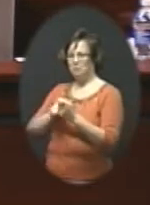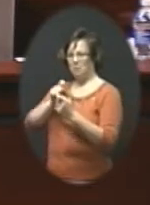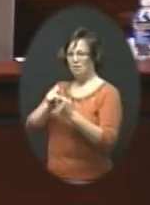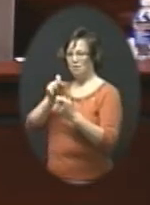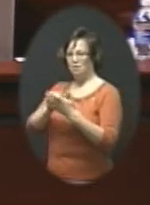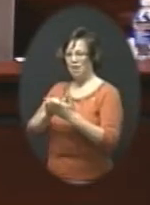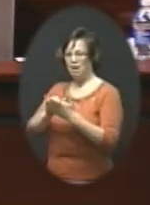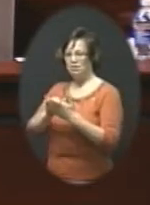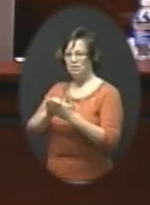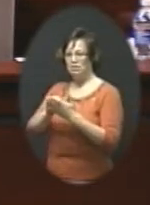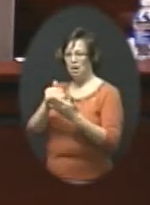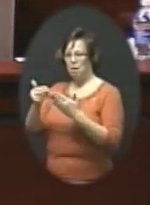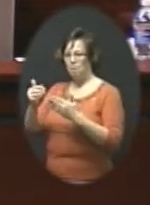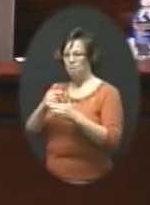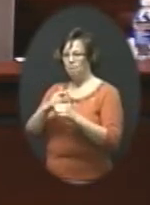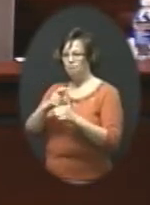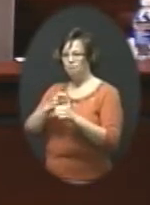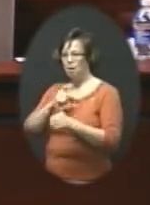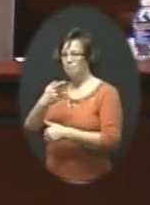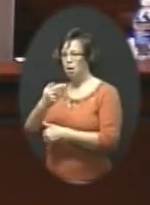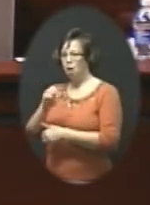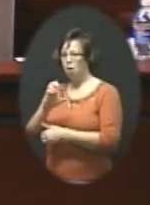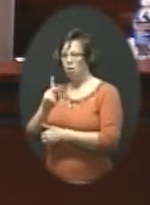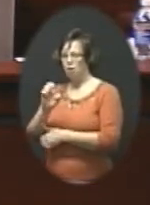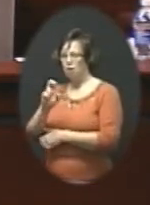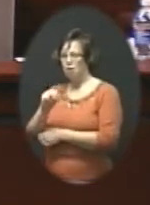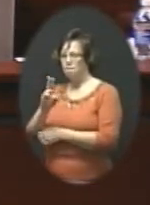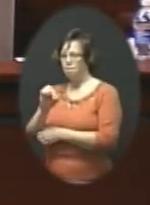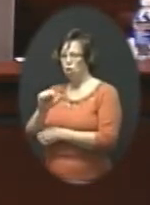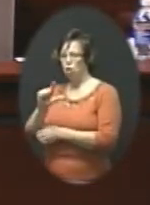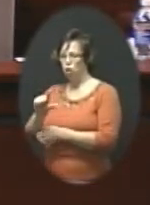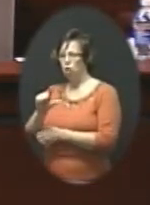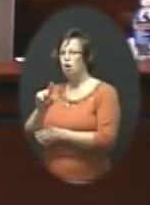be the item from Hockenberg's at